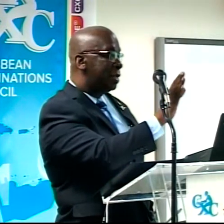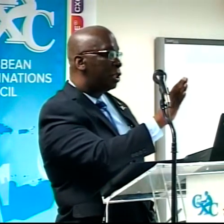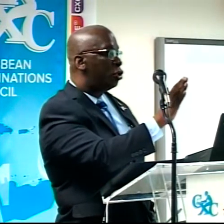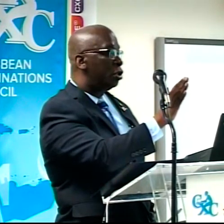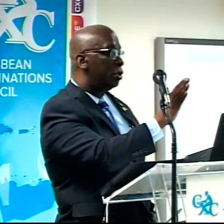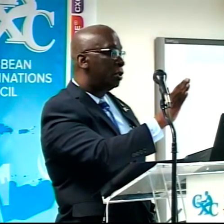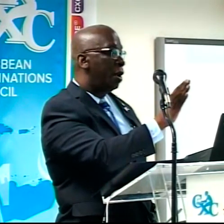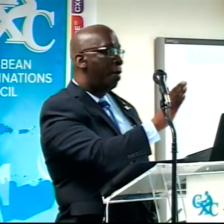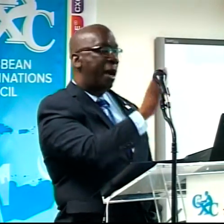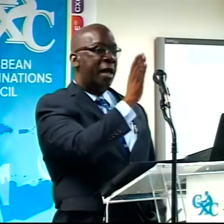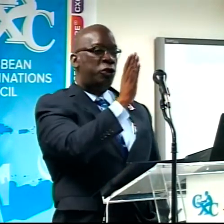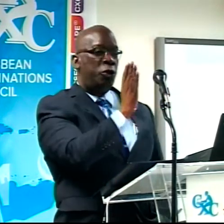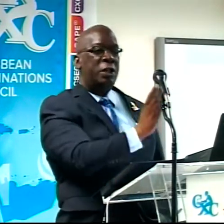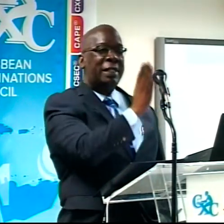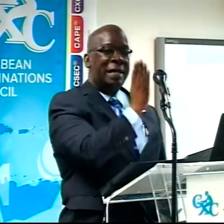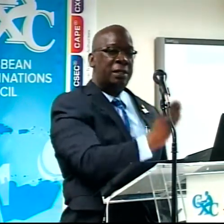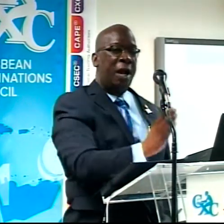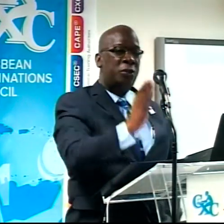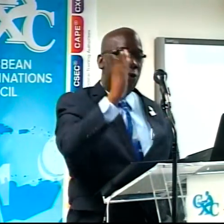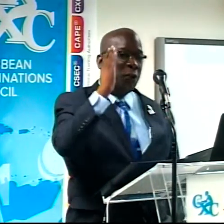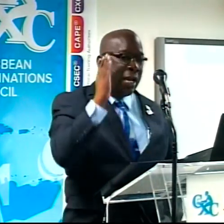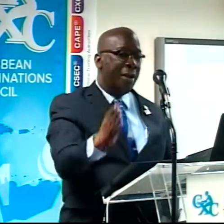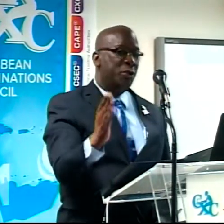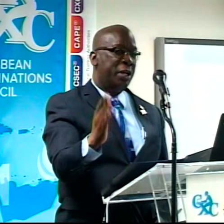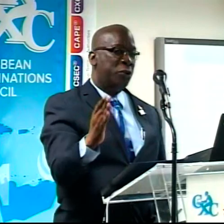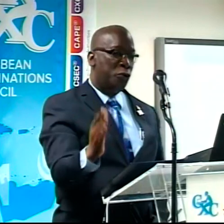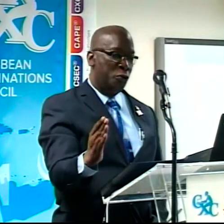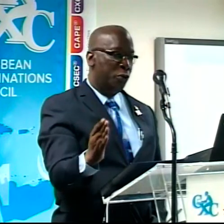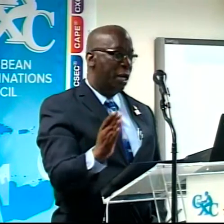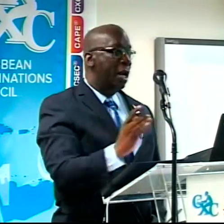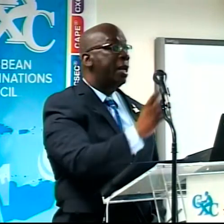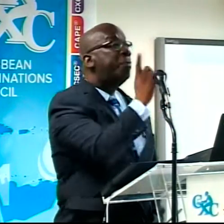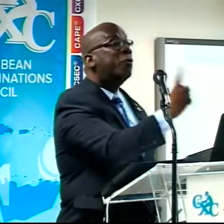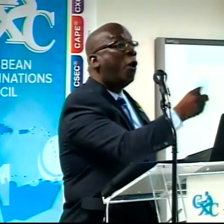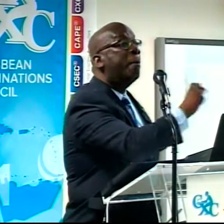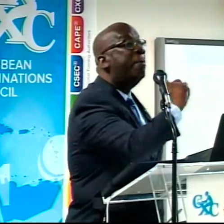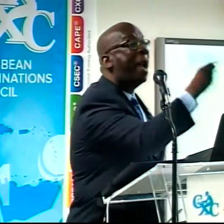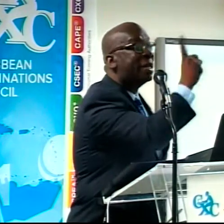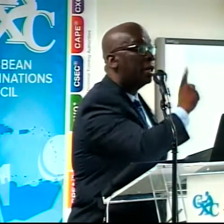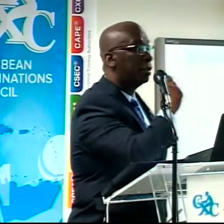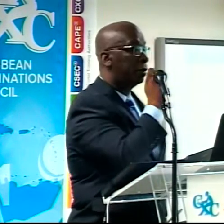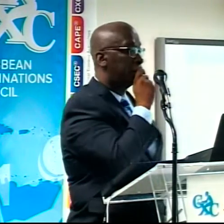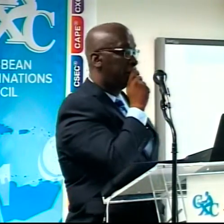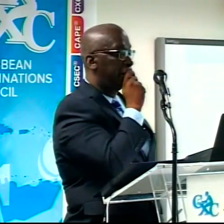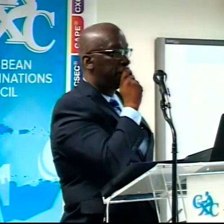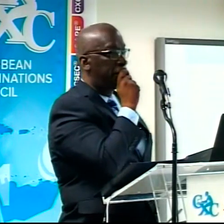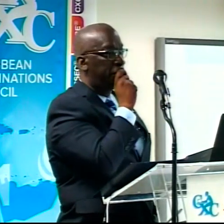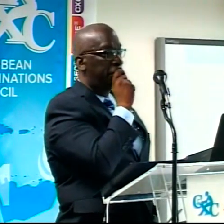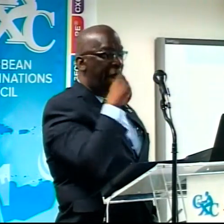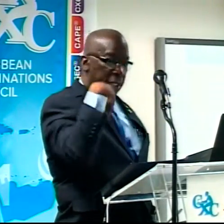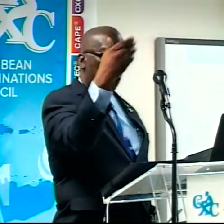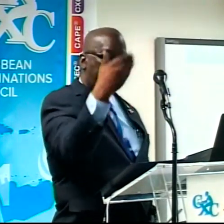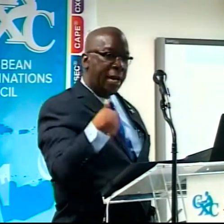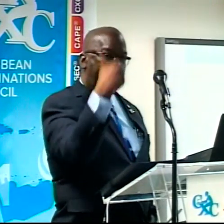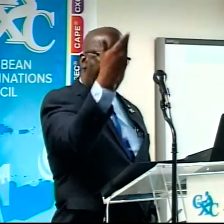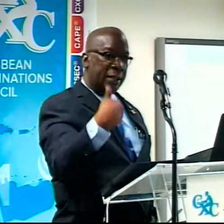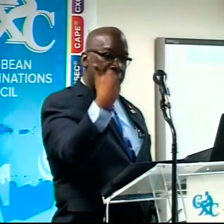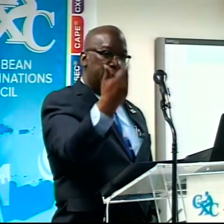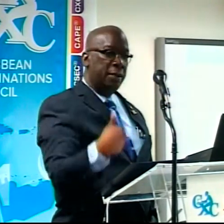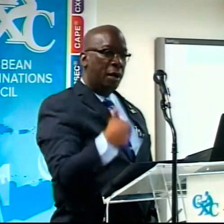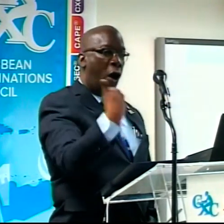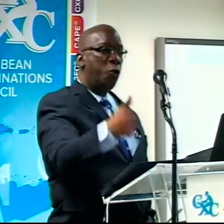the transition. But as students settle down to do CAPE Unit 2, they're performing better by just looking